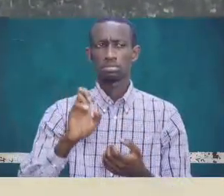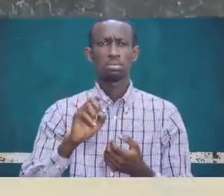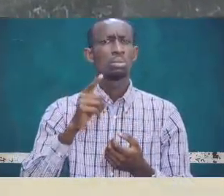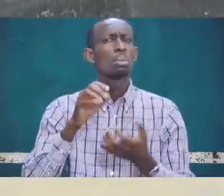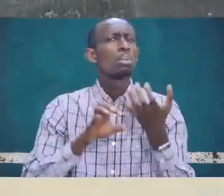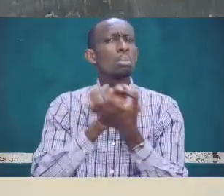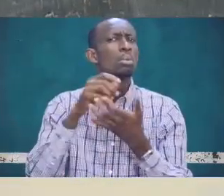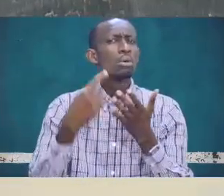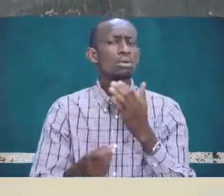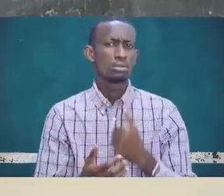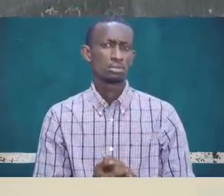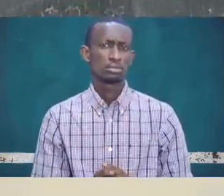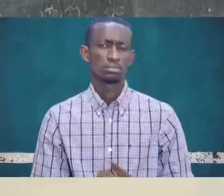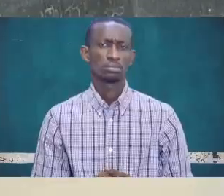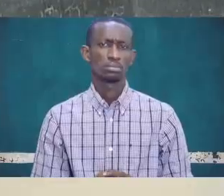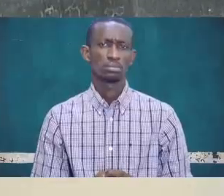is a mixture?